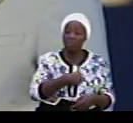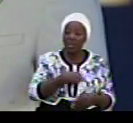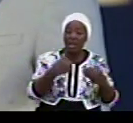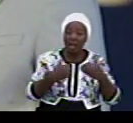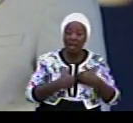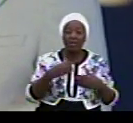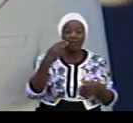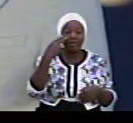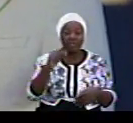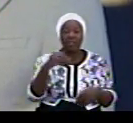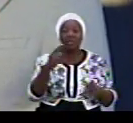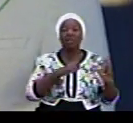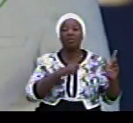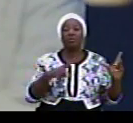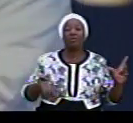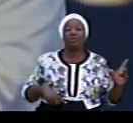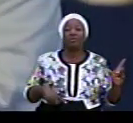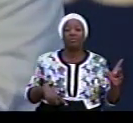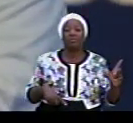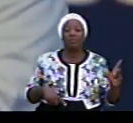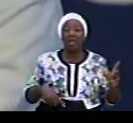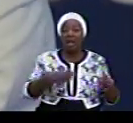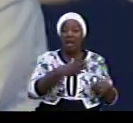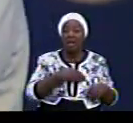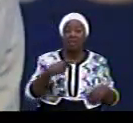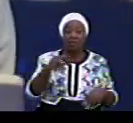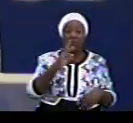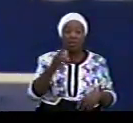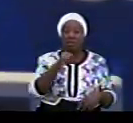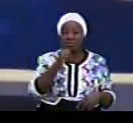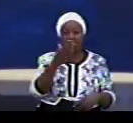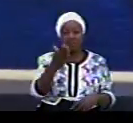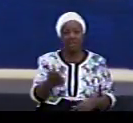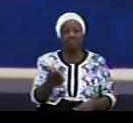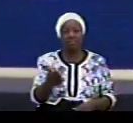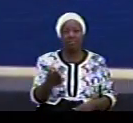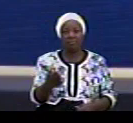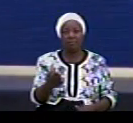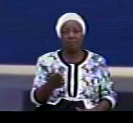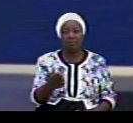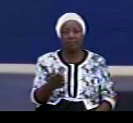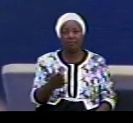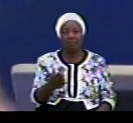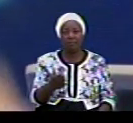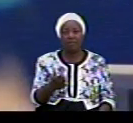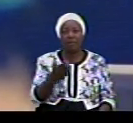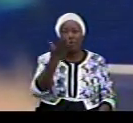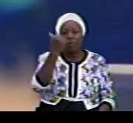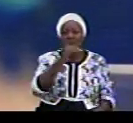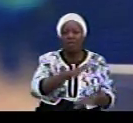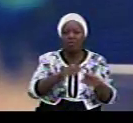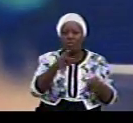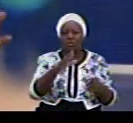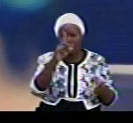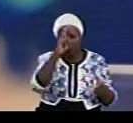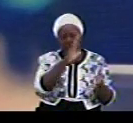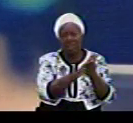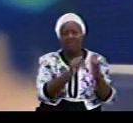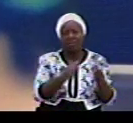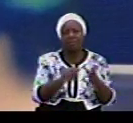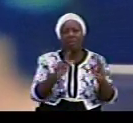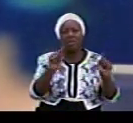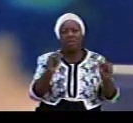seen the Lord, and you are not there. Why don't you believe? Thomas